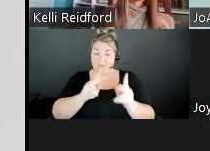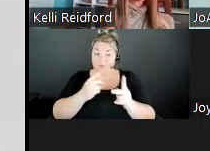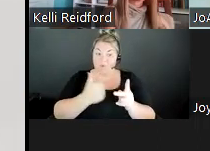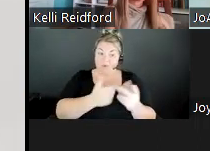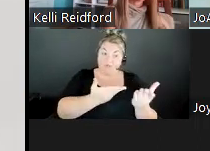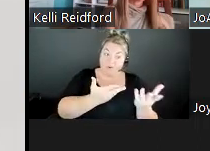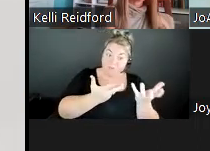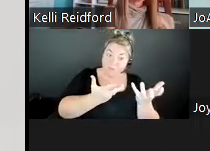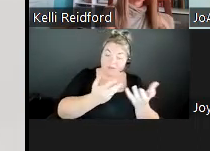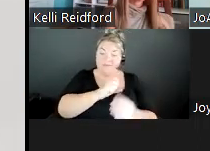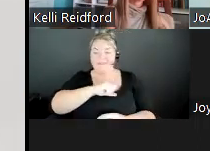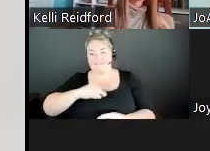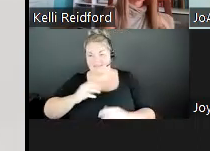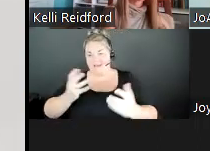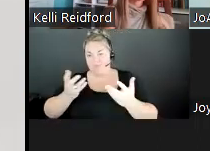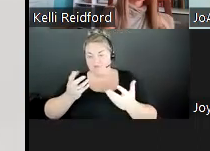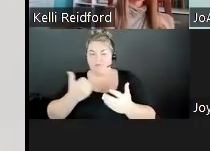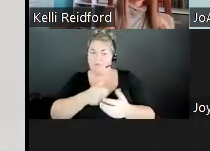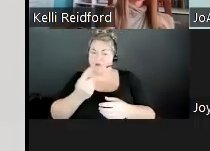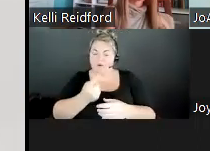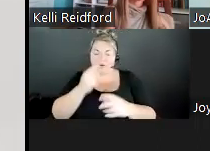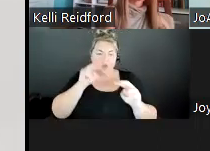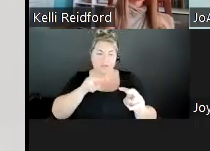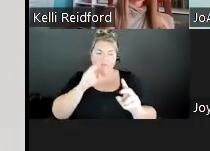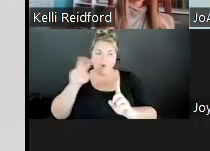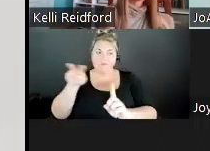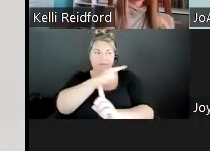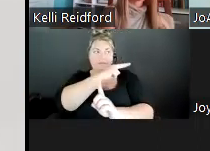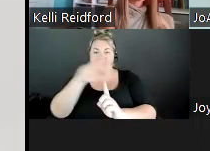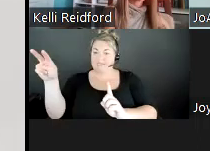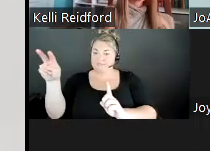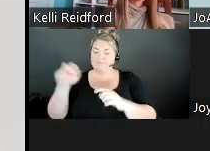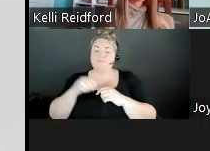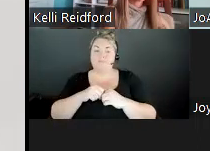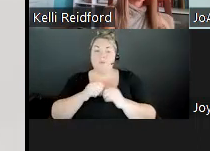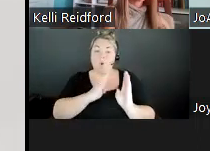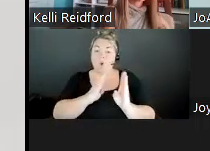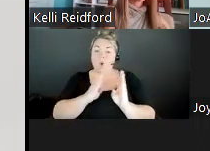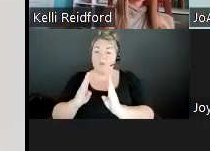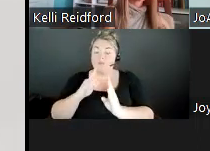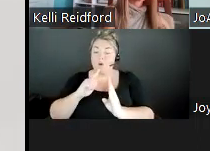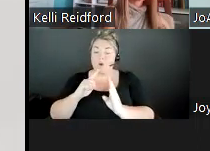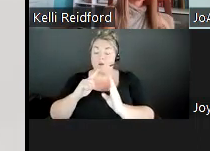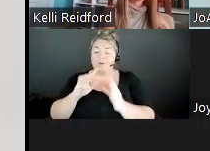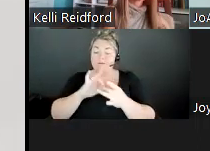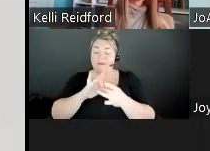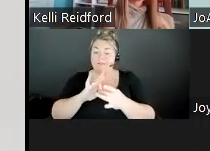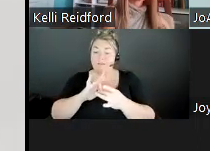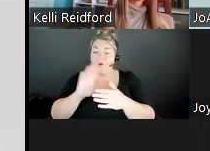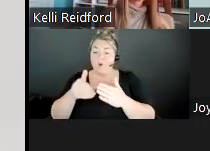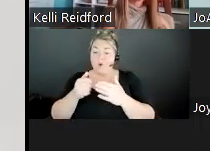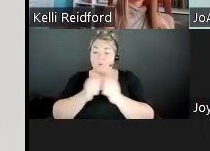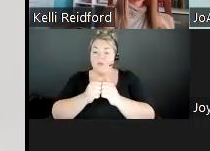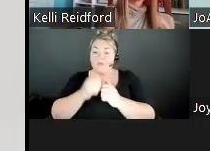wants it. So we're always looking for a line of sight. Our hallways are connected all with our